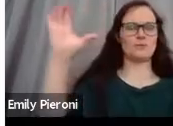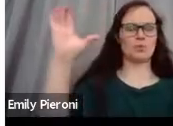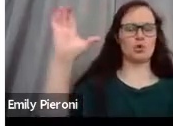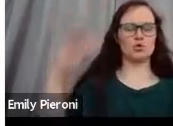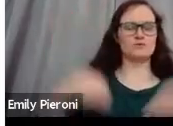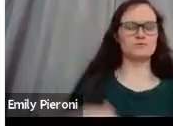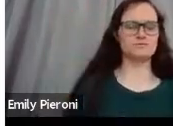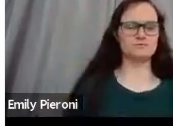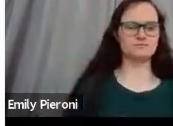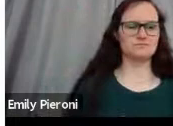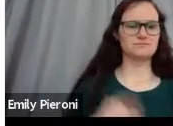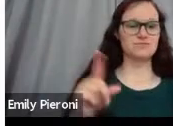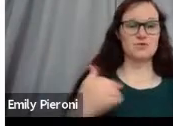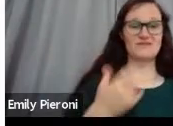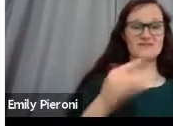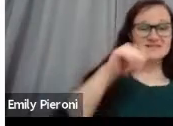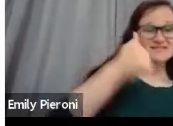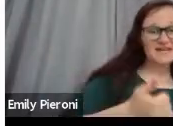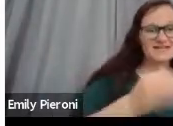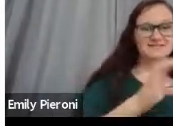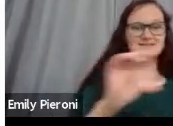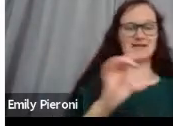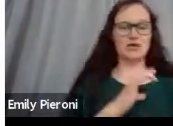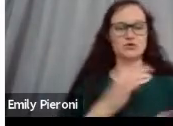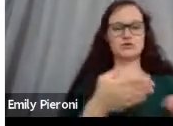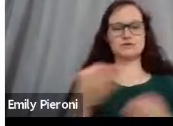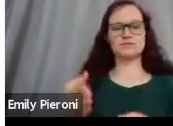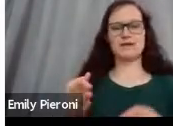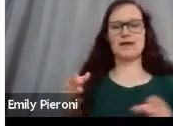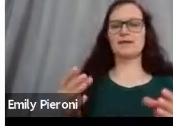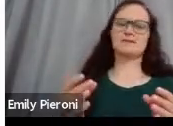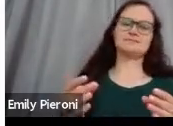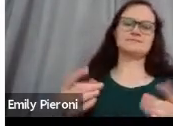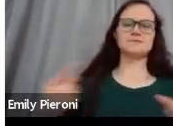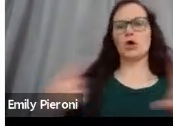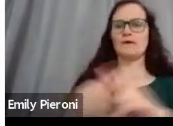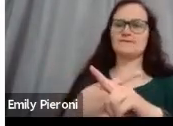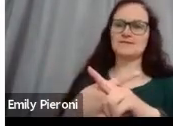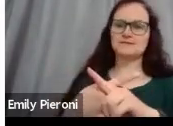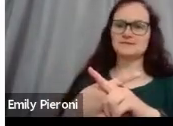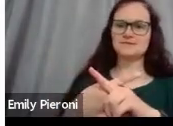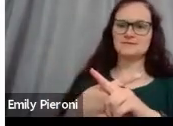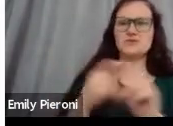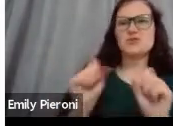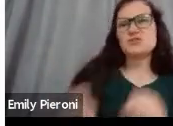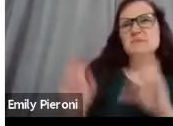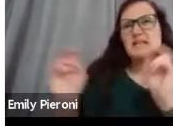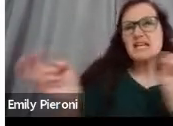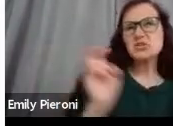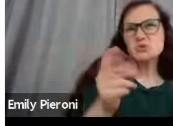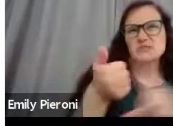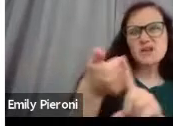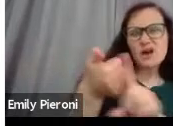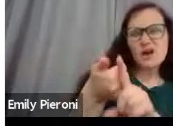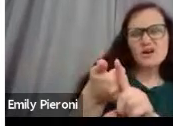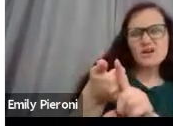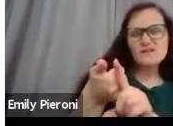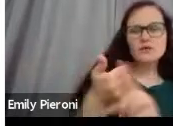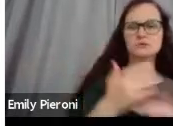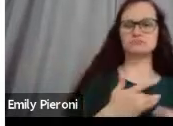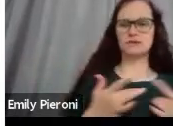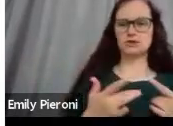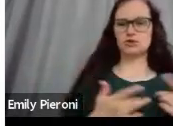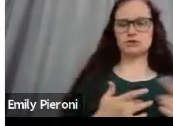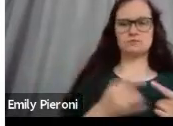You have the setting, the characters, and the conflict. And conflict, not necessarily, it could be just the issue or a concern. It doesn't have to